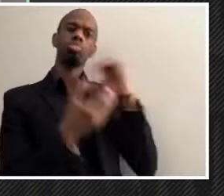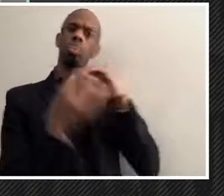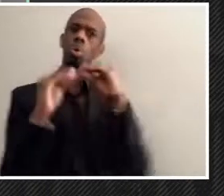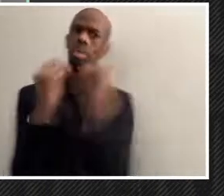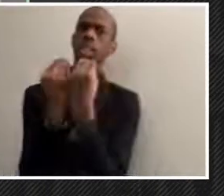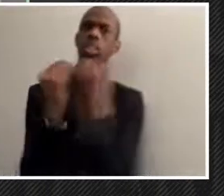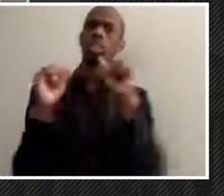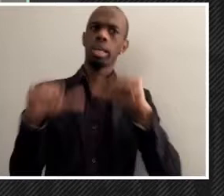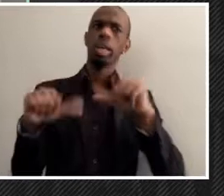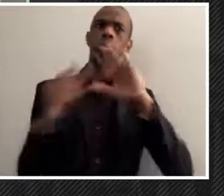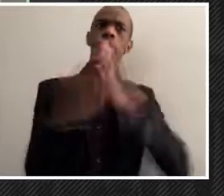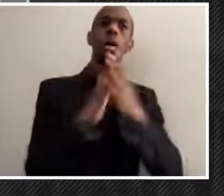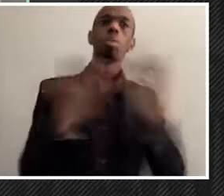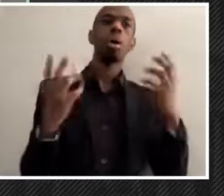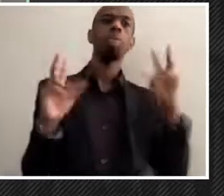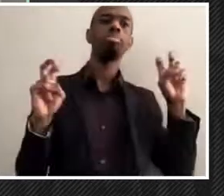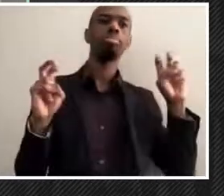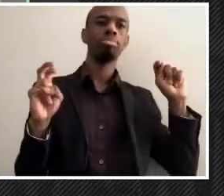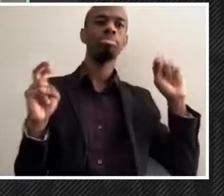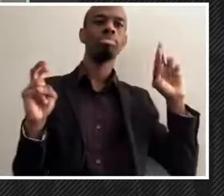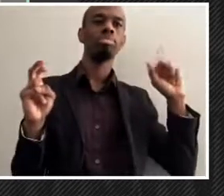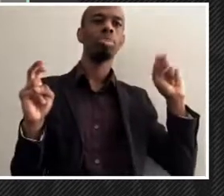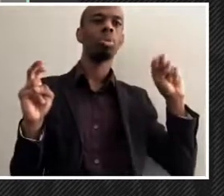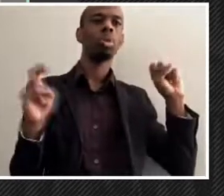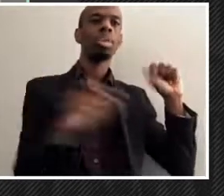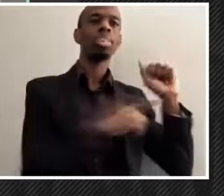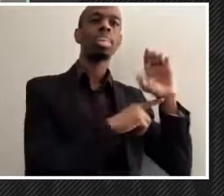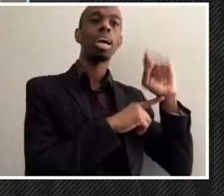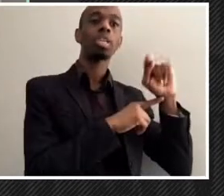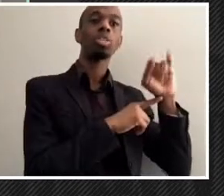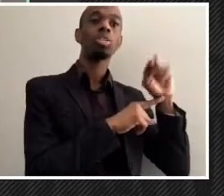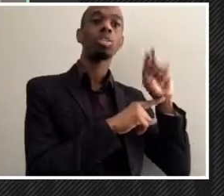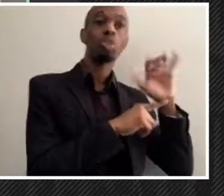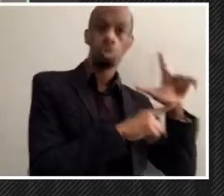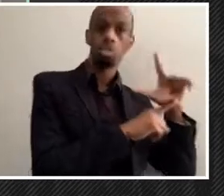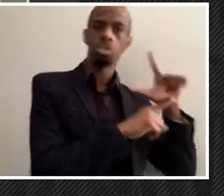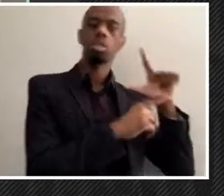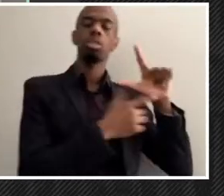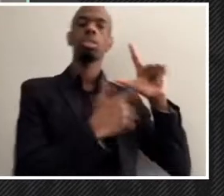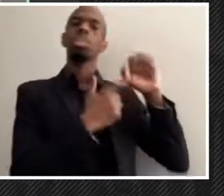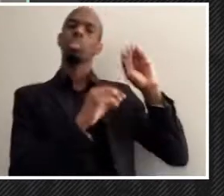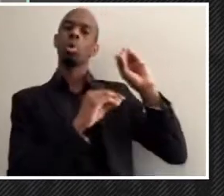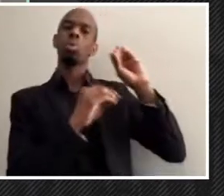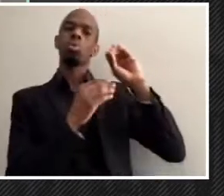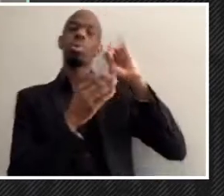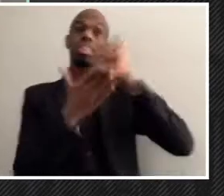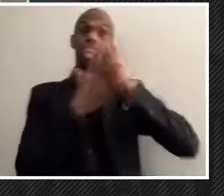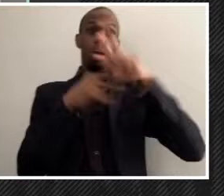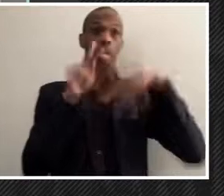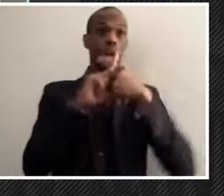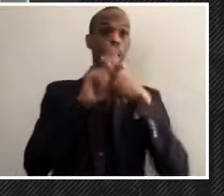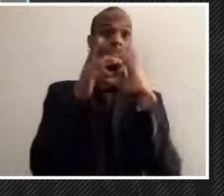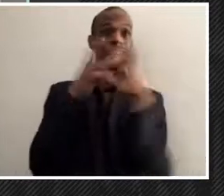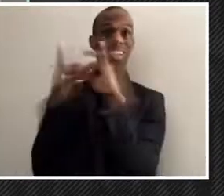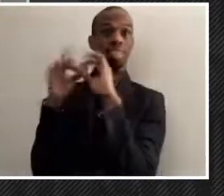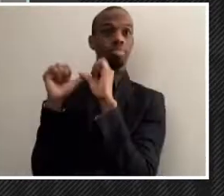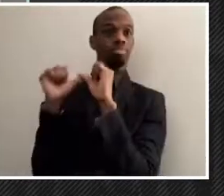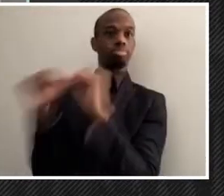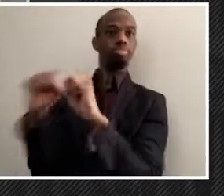They aren't, those transactional relationships are not sustainable or reliable. And I think it's crucial for there to